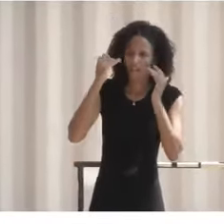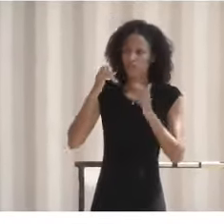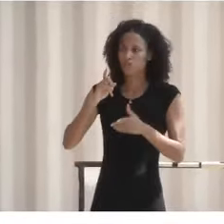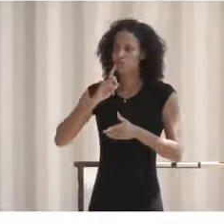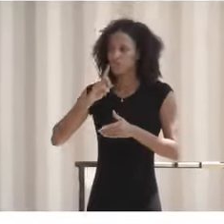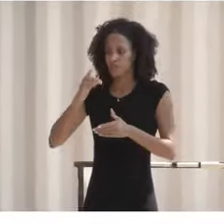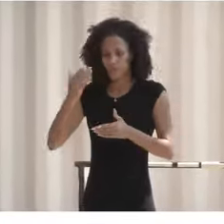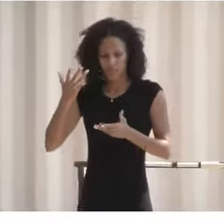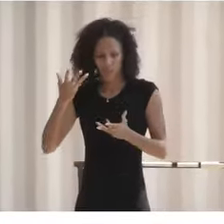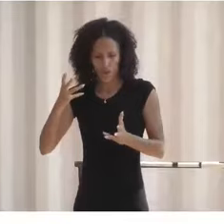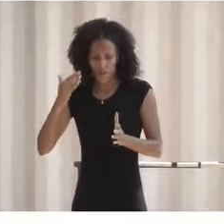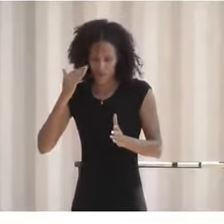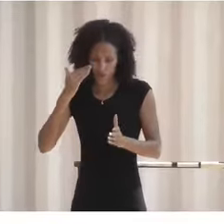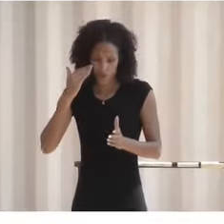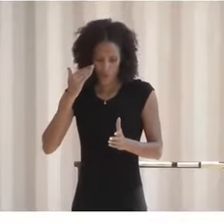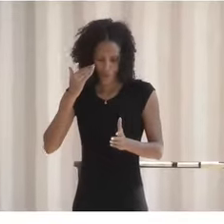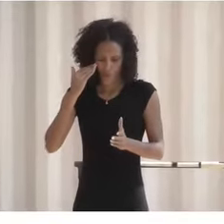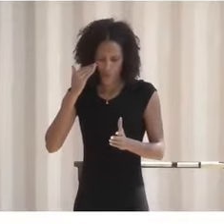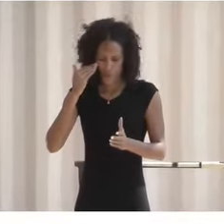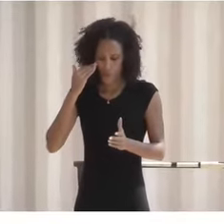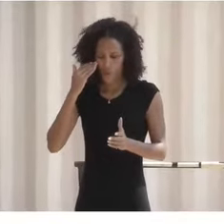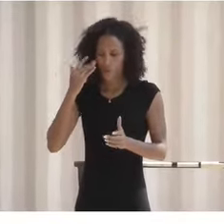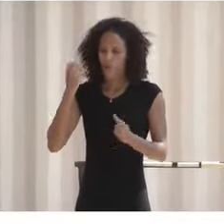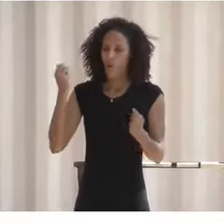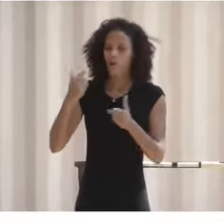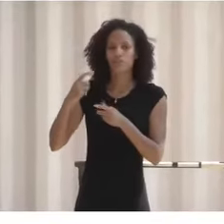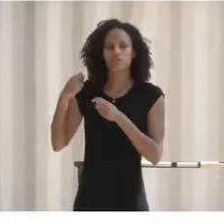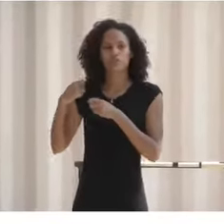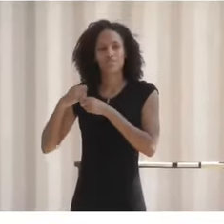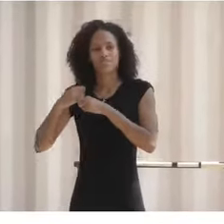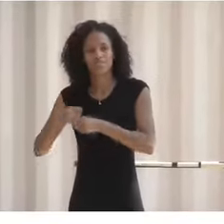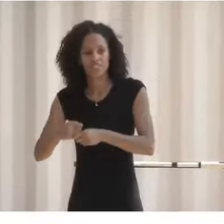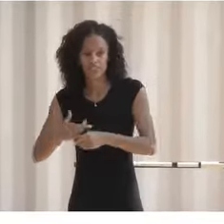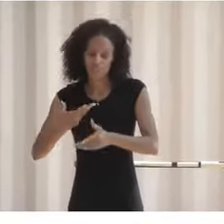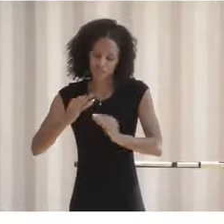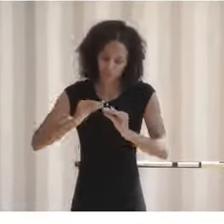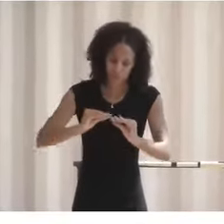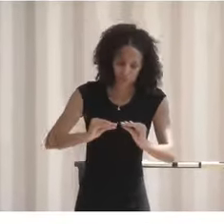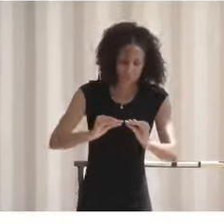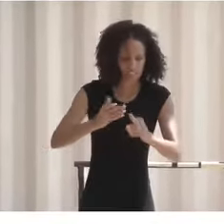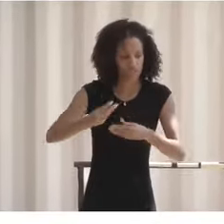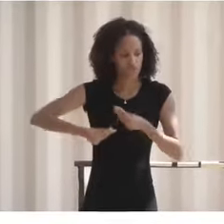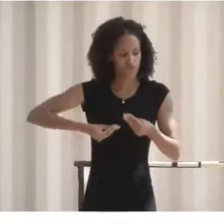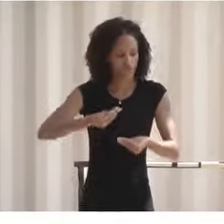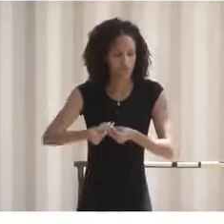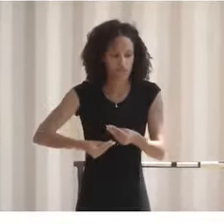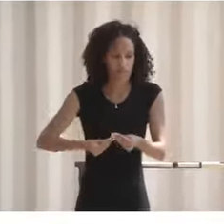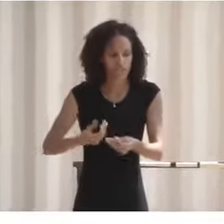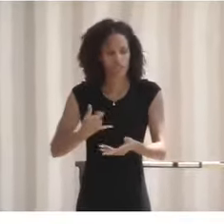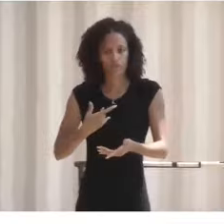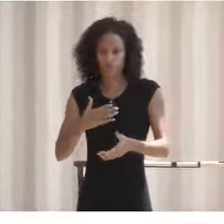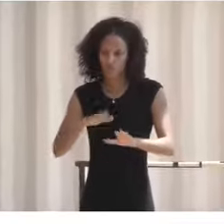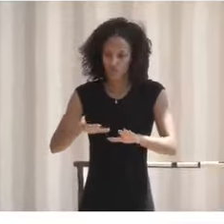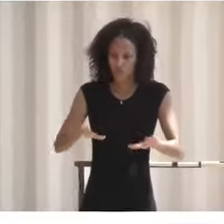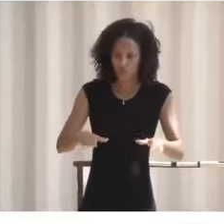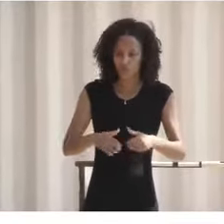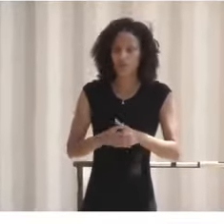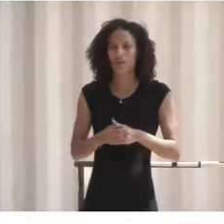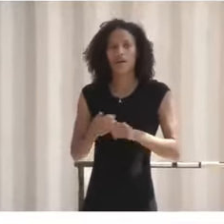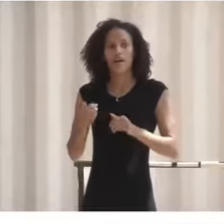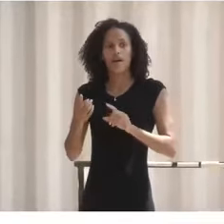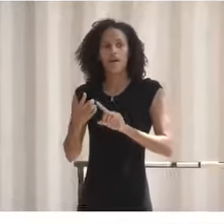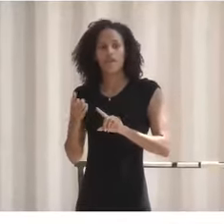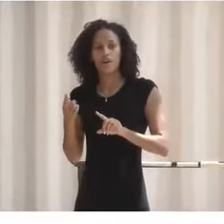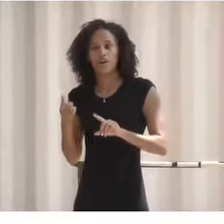into other tribe, they take along the richness of the indigenous knowledge and pass it on, whether you be